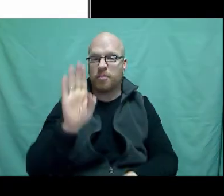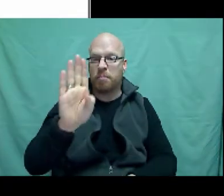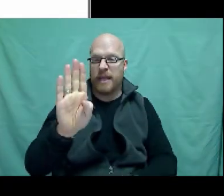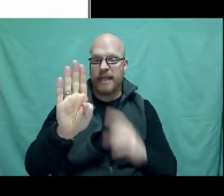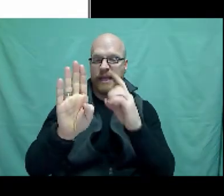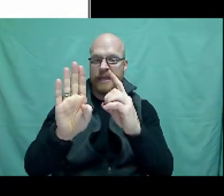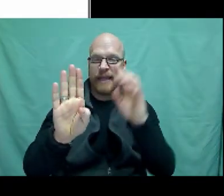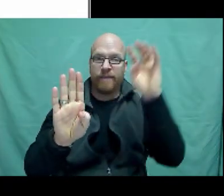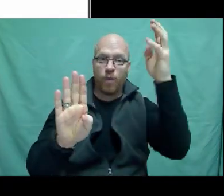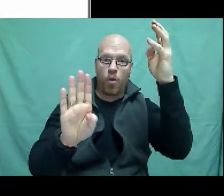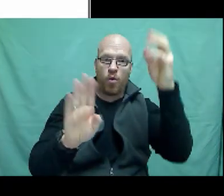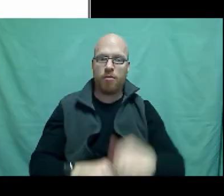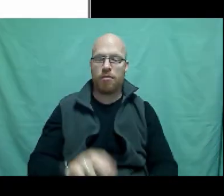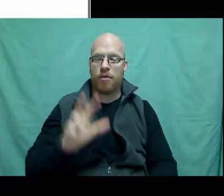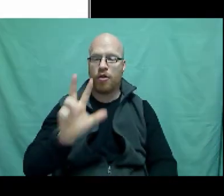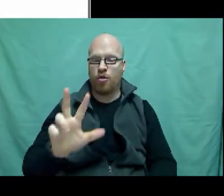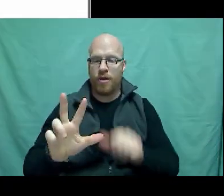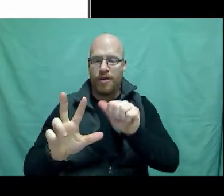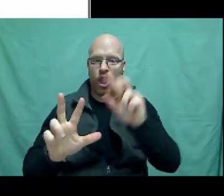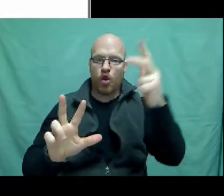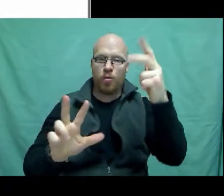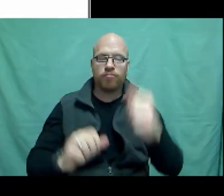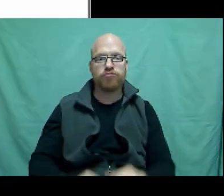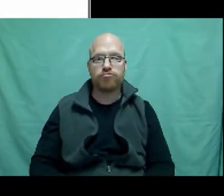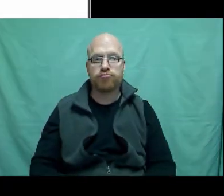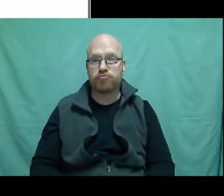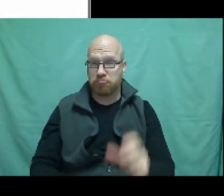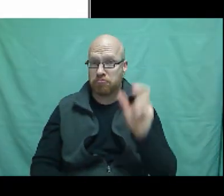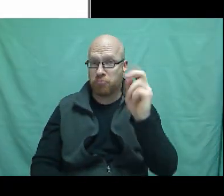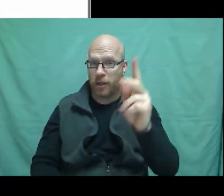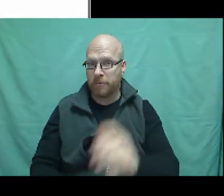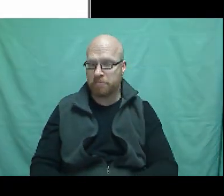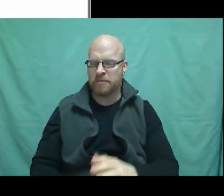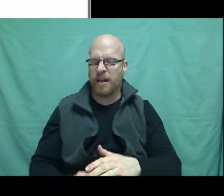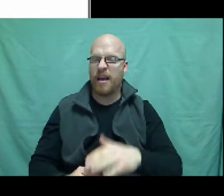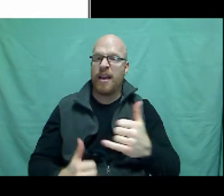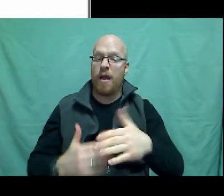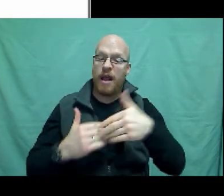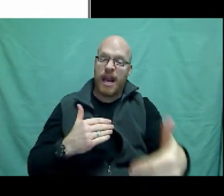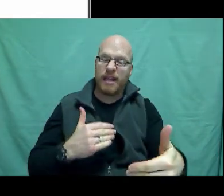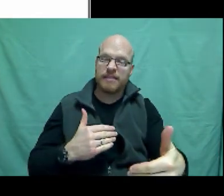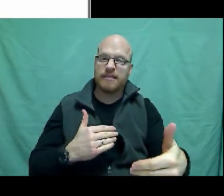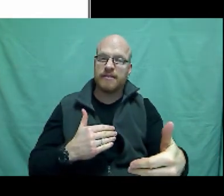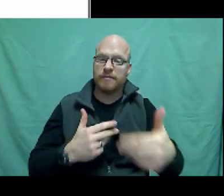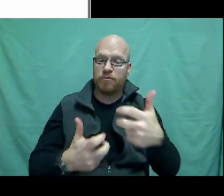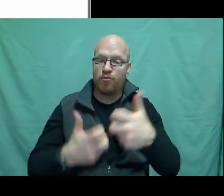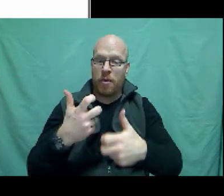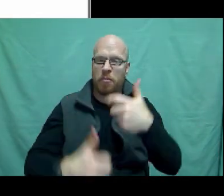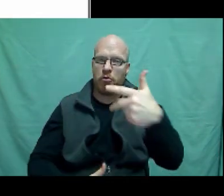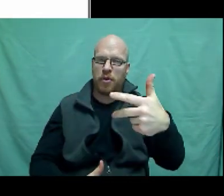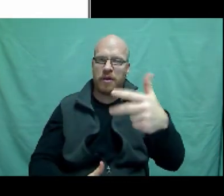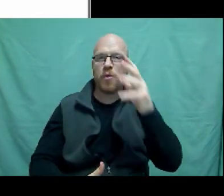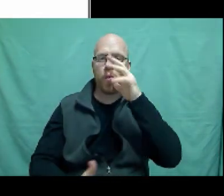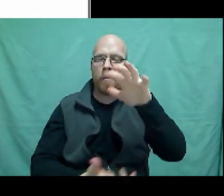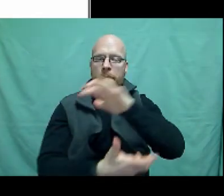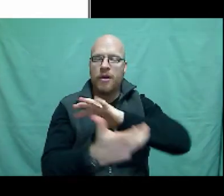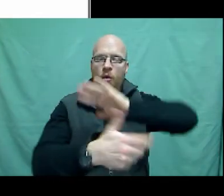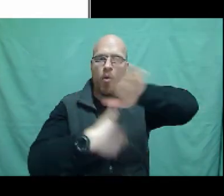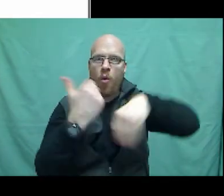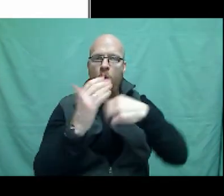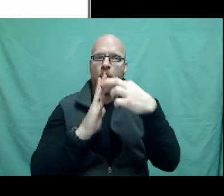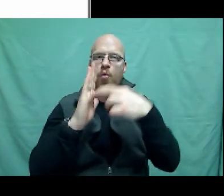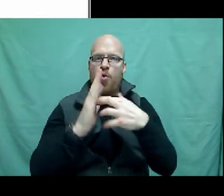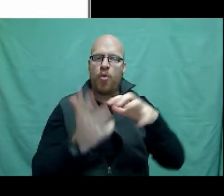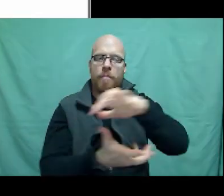So that's our answer, b times d to the fourth over 3 times a cubed. Our next